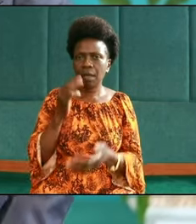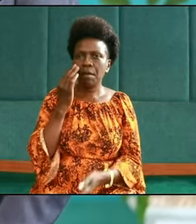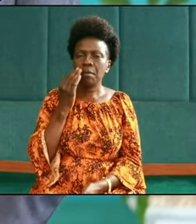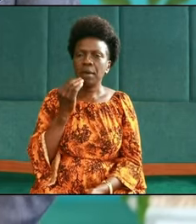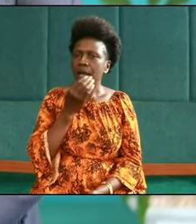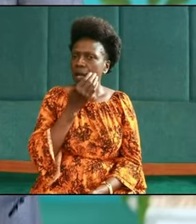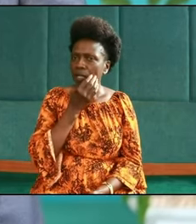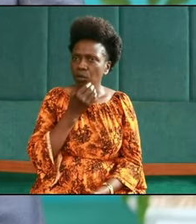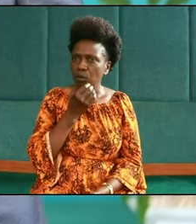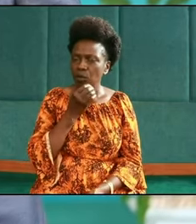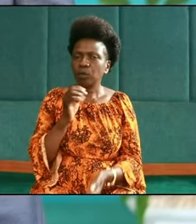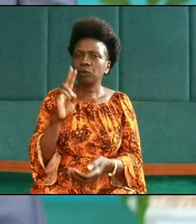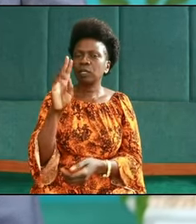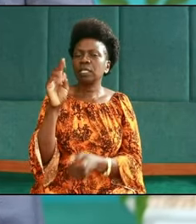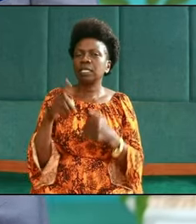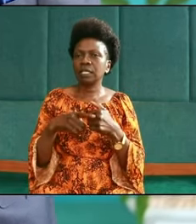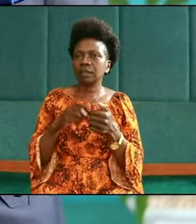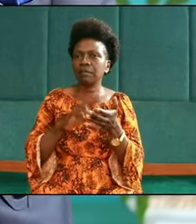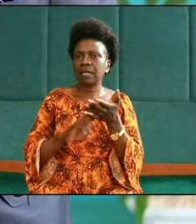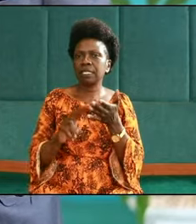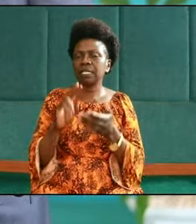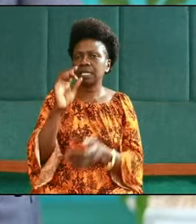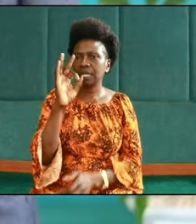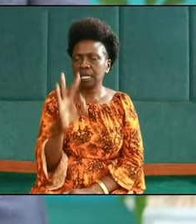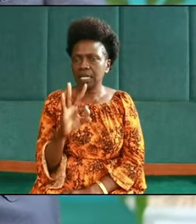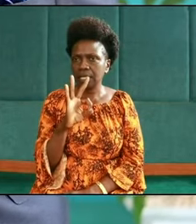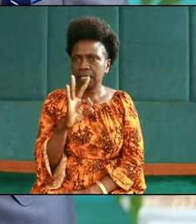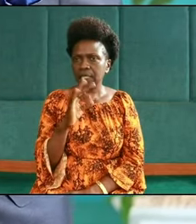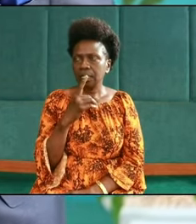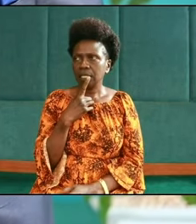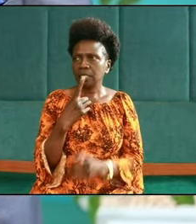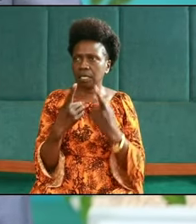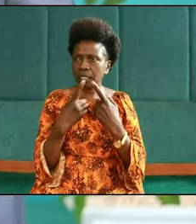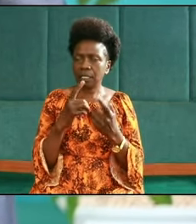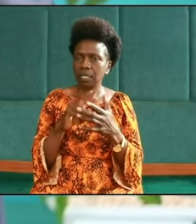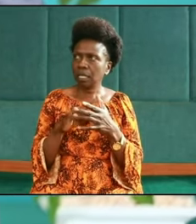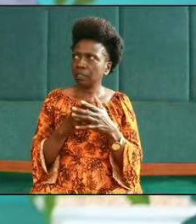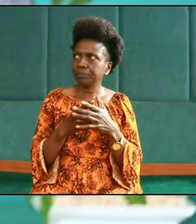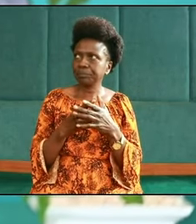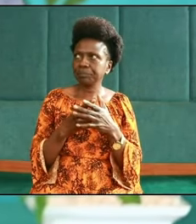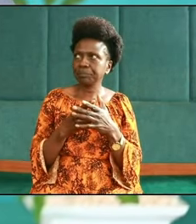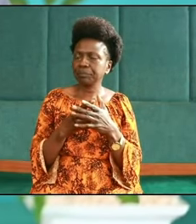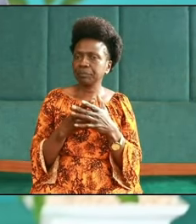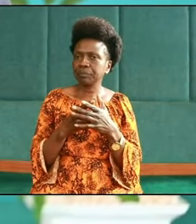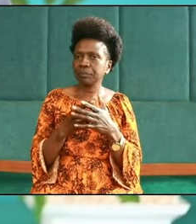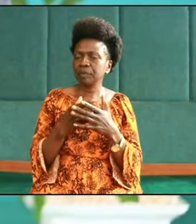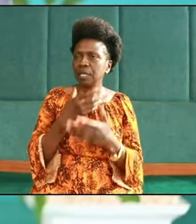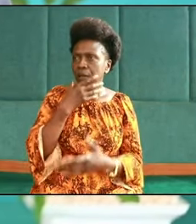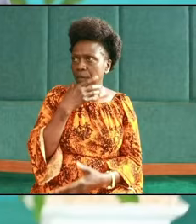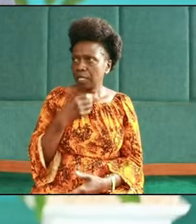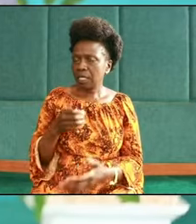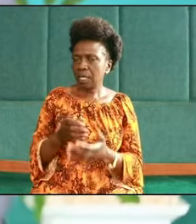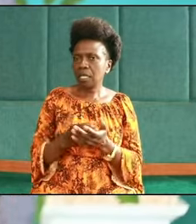Matthew 26. Verses 3. It says this: then the chief priest